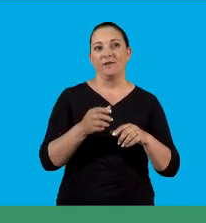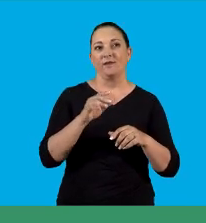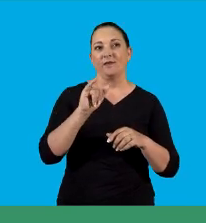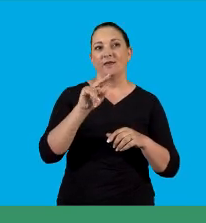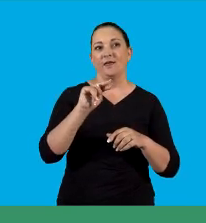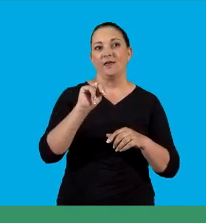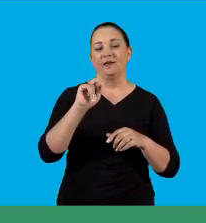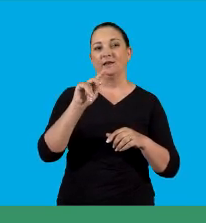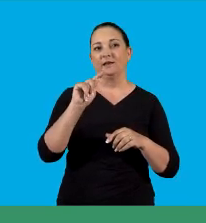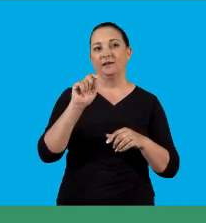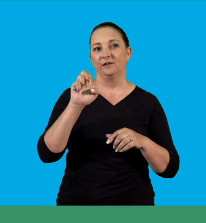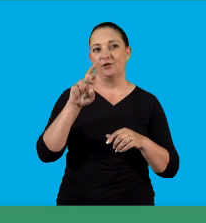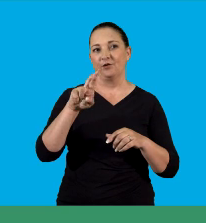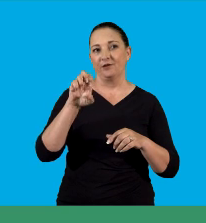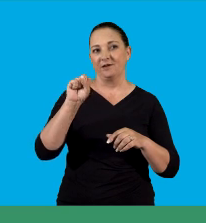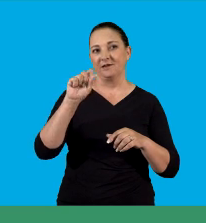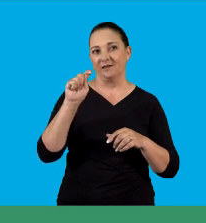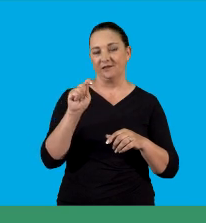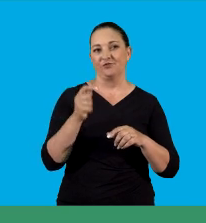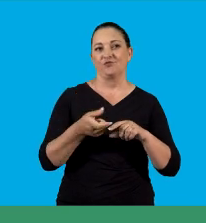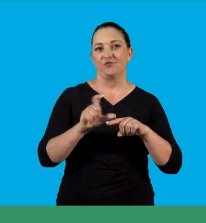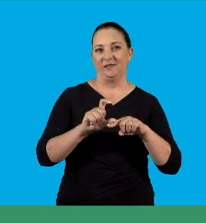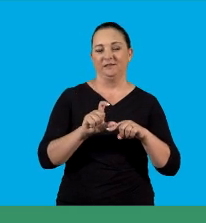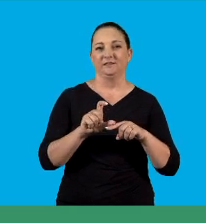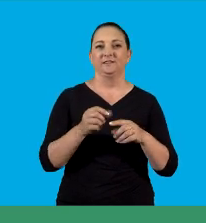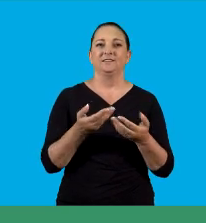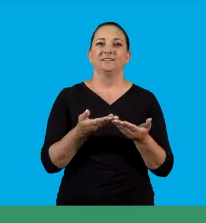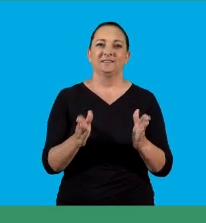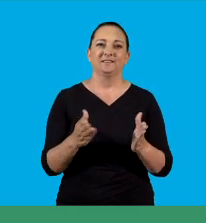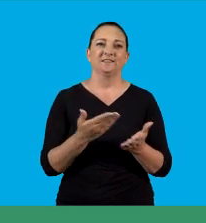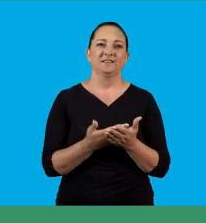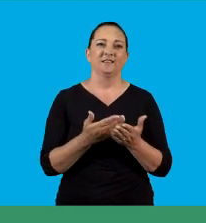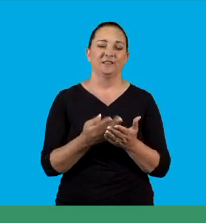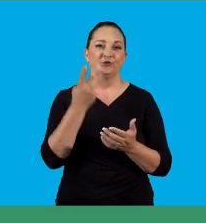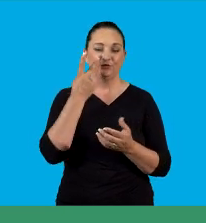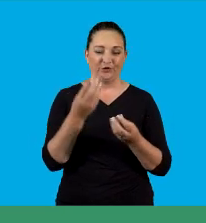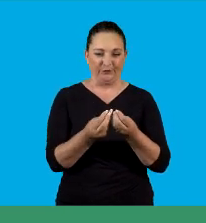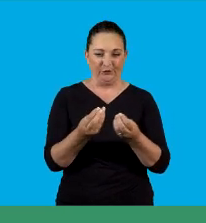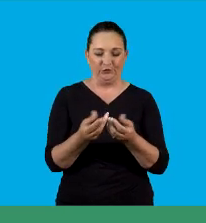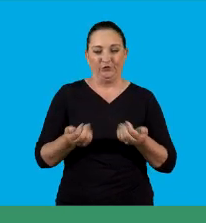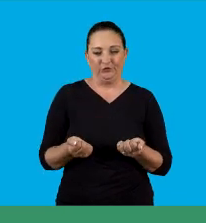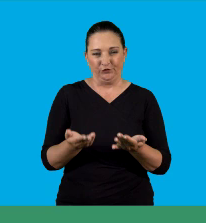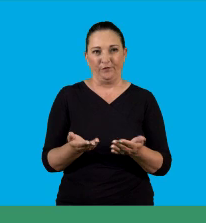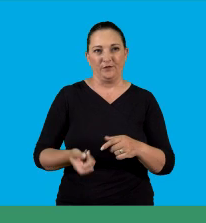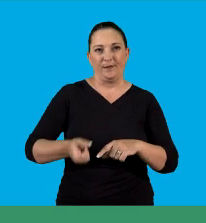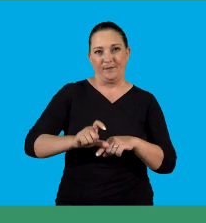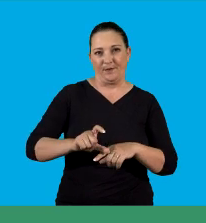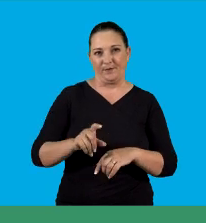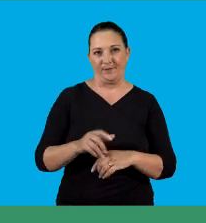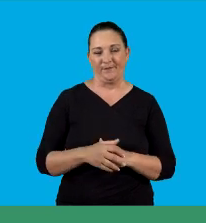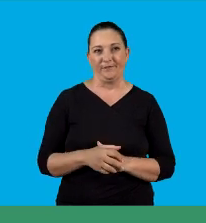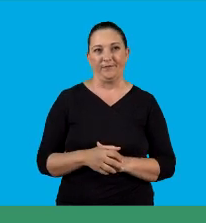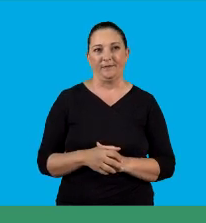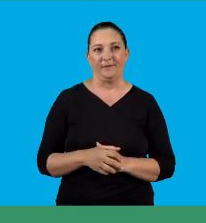the prices of goods and services. So the general increase in the prices of goods and services, that would be